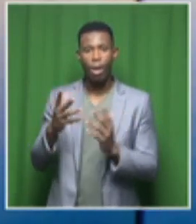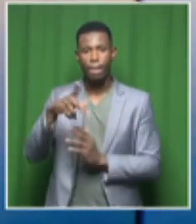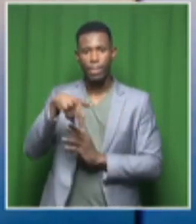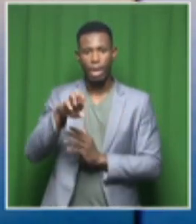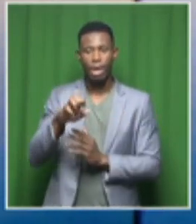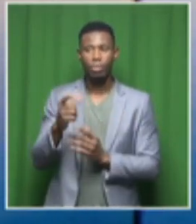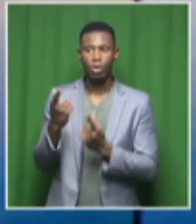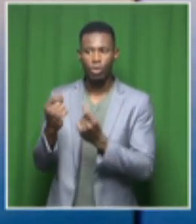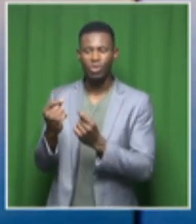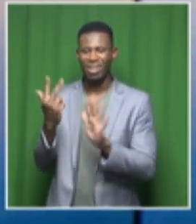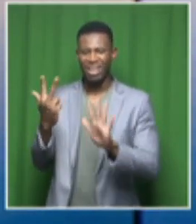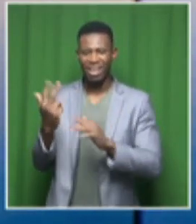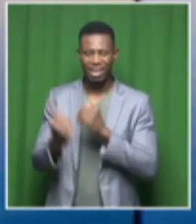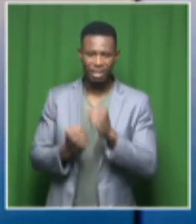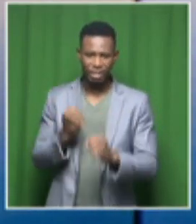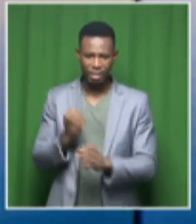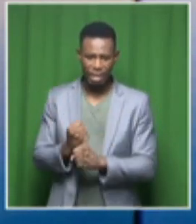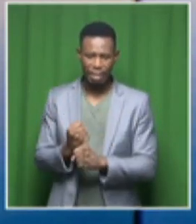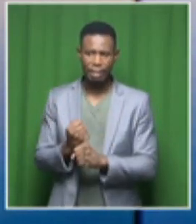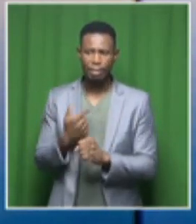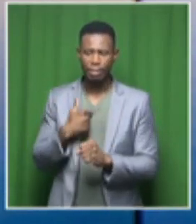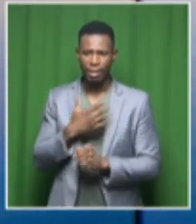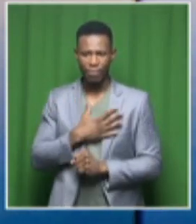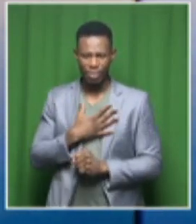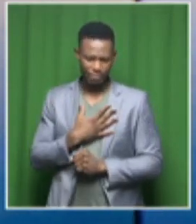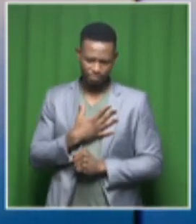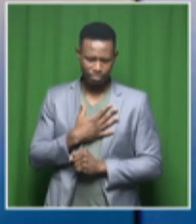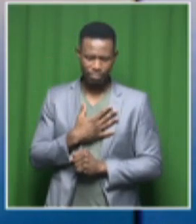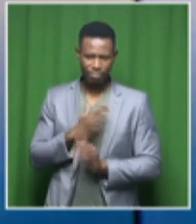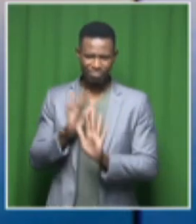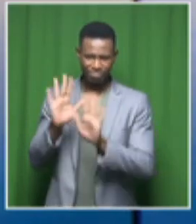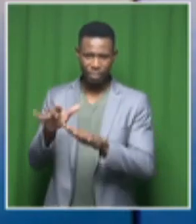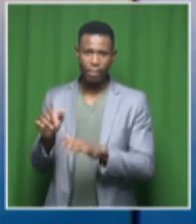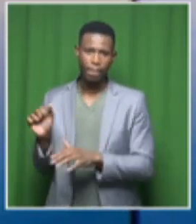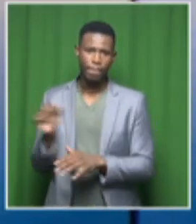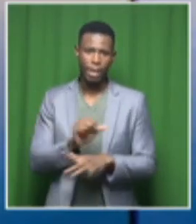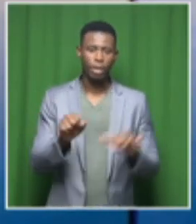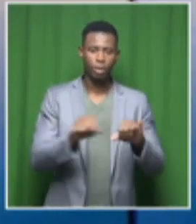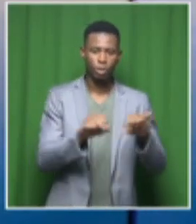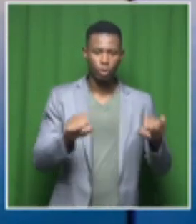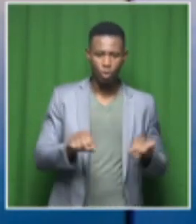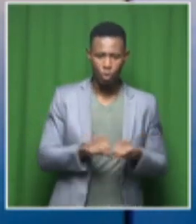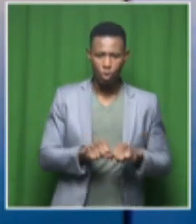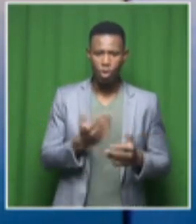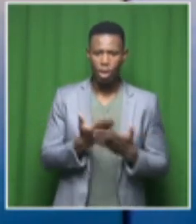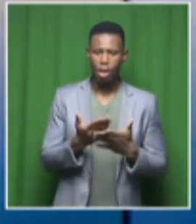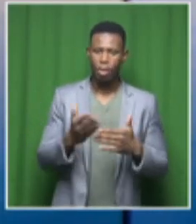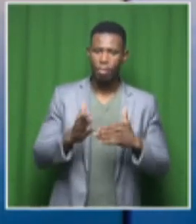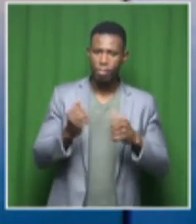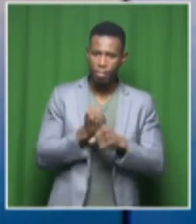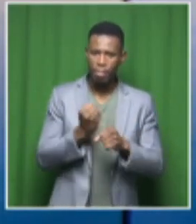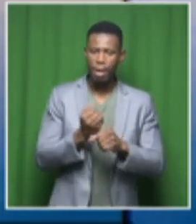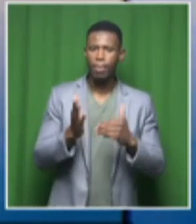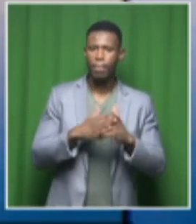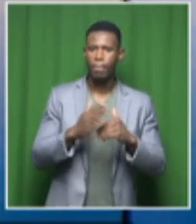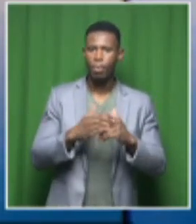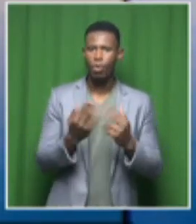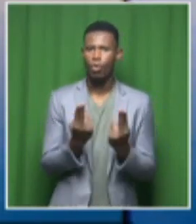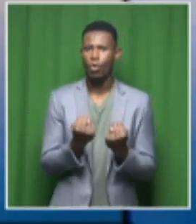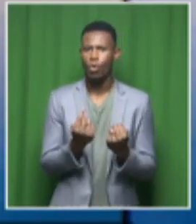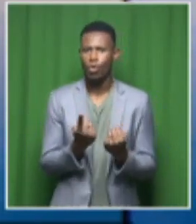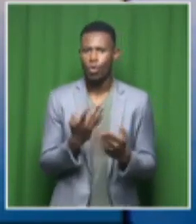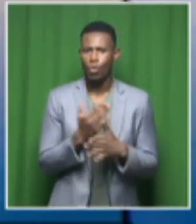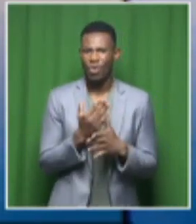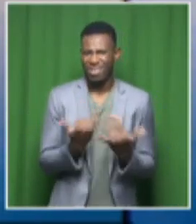And I just felt it is time for me to go back in studio and get back in studio to produce this current body of